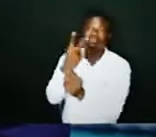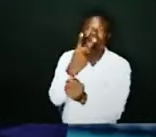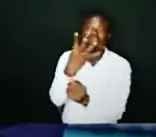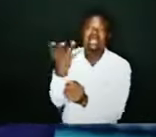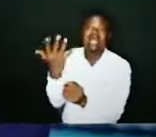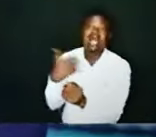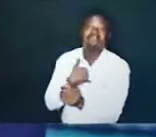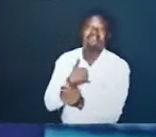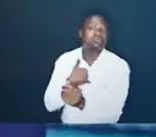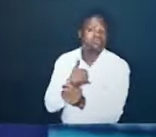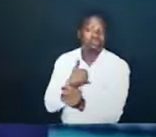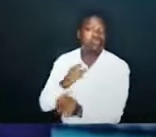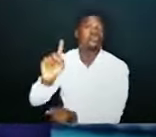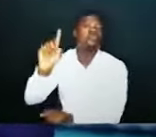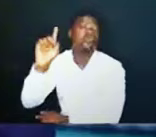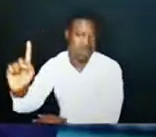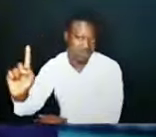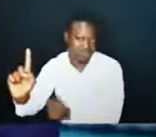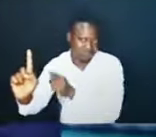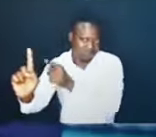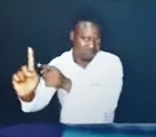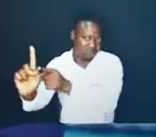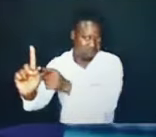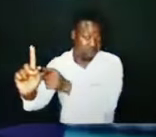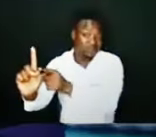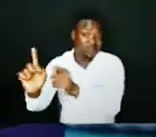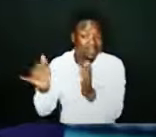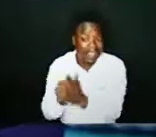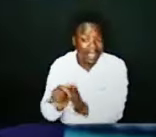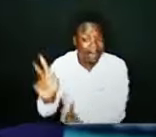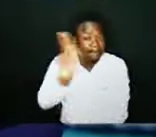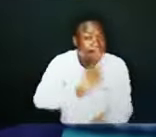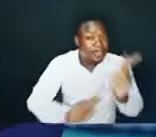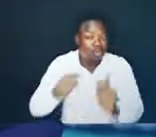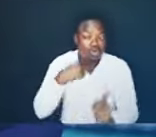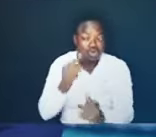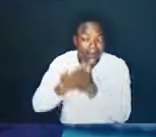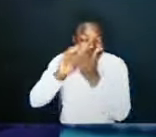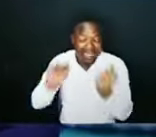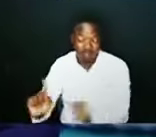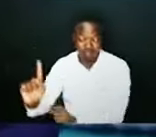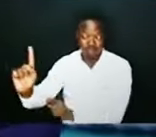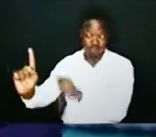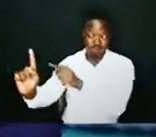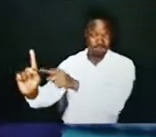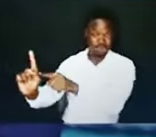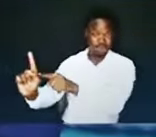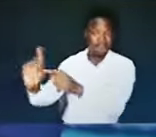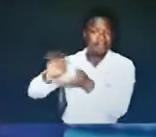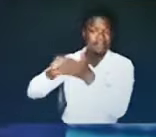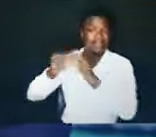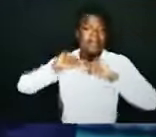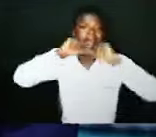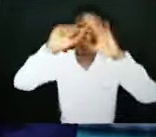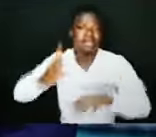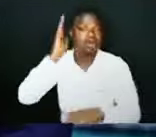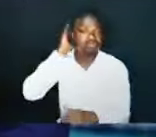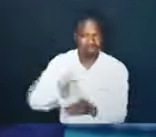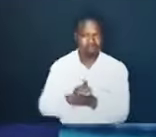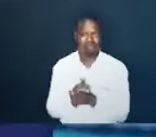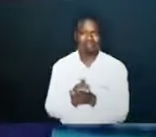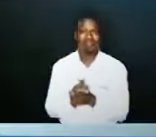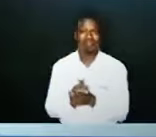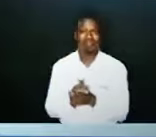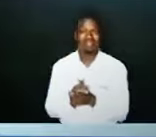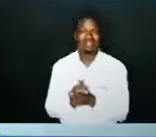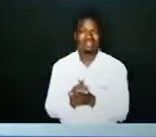that any people that put their trust in God will be blessed. Now they were also going out